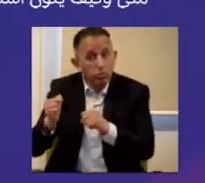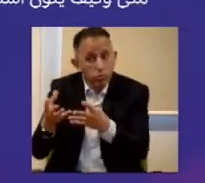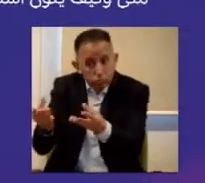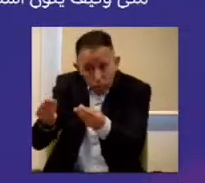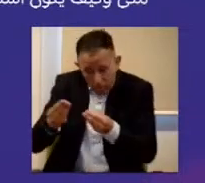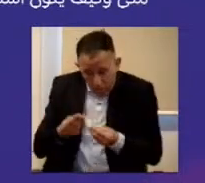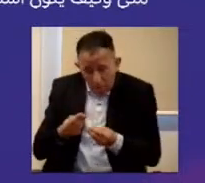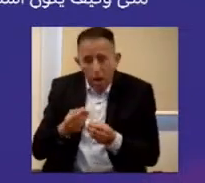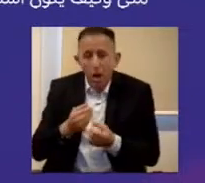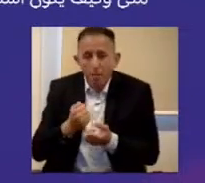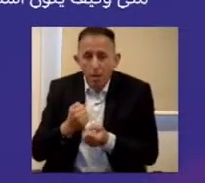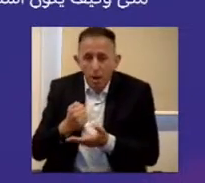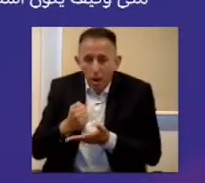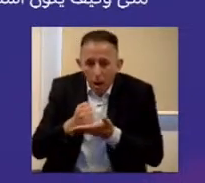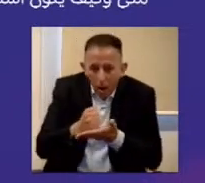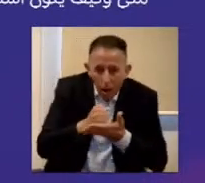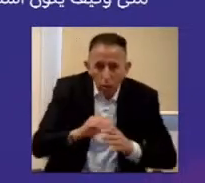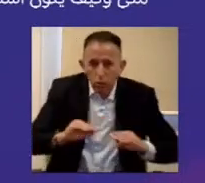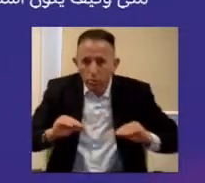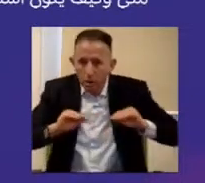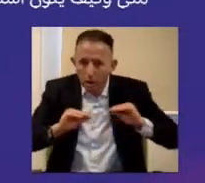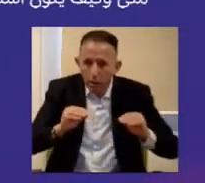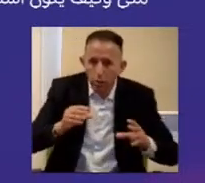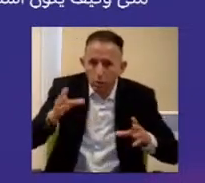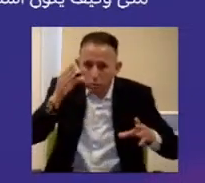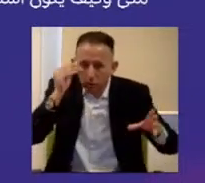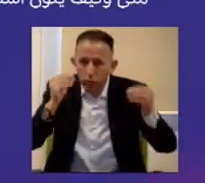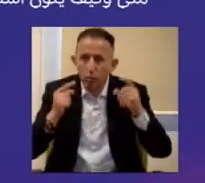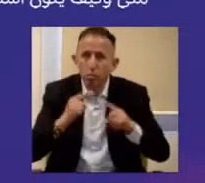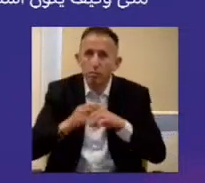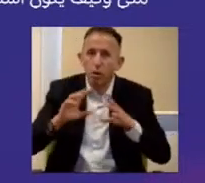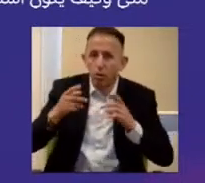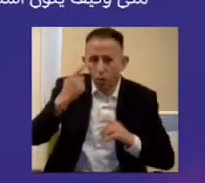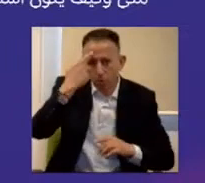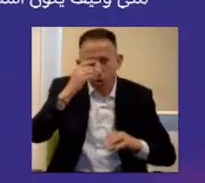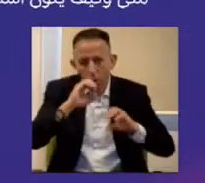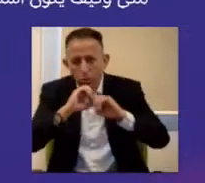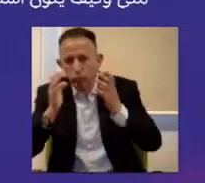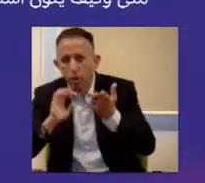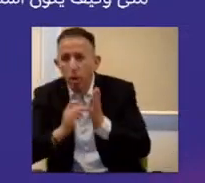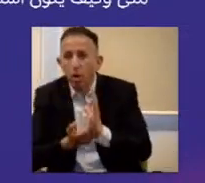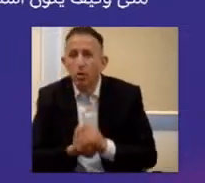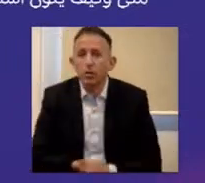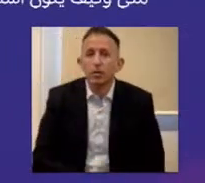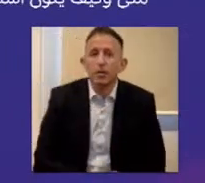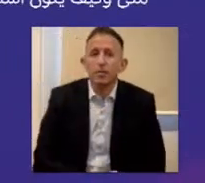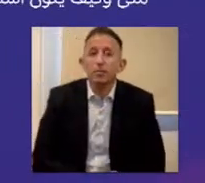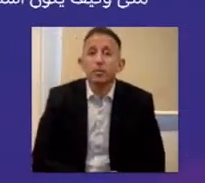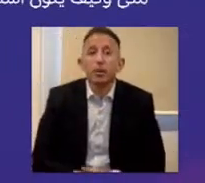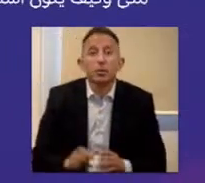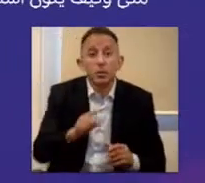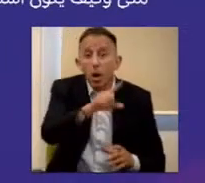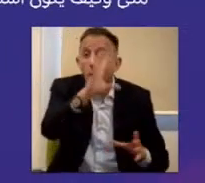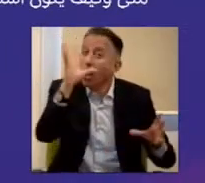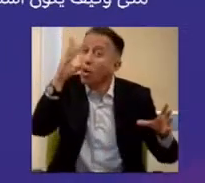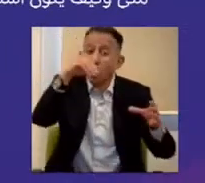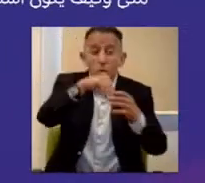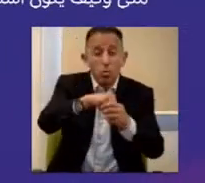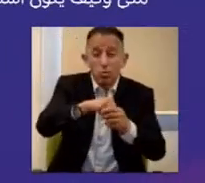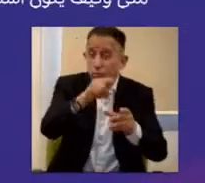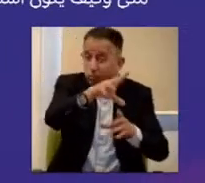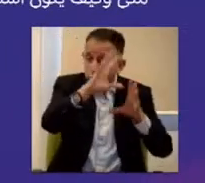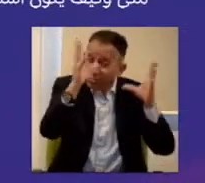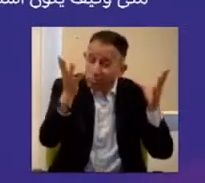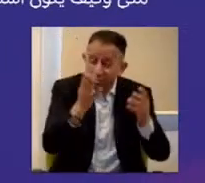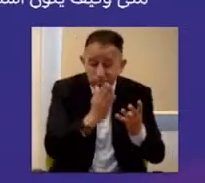possibly perceiving, and of course of learning. But you need all of them, and this is a challenge for AI today to perform